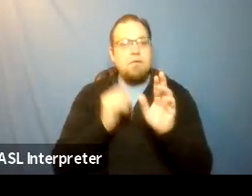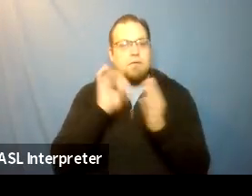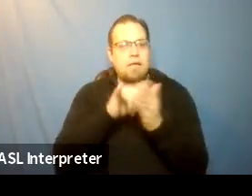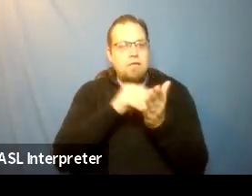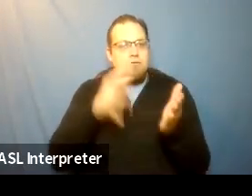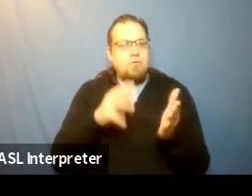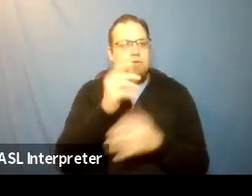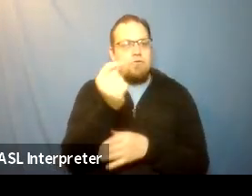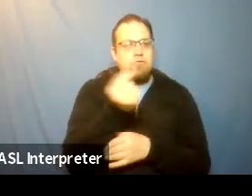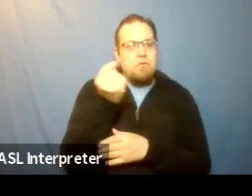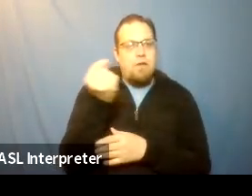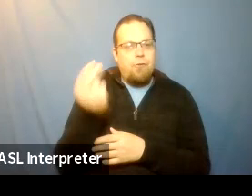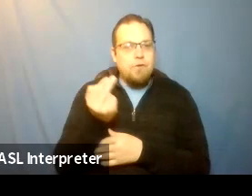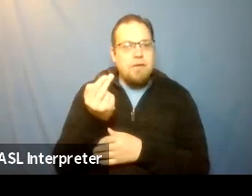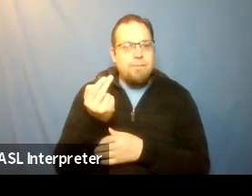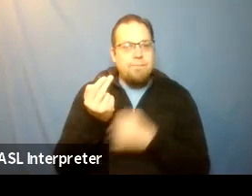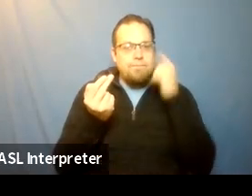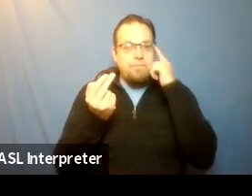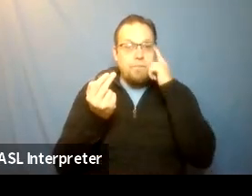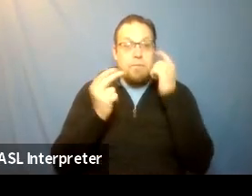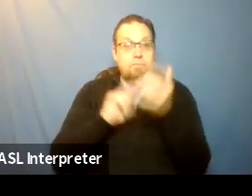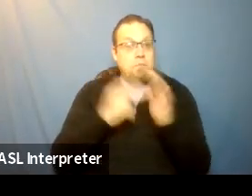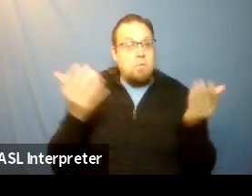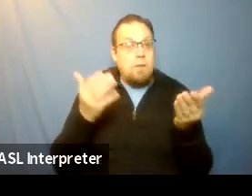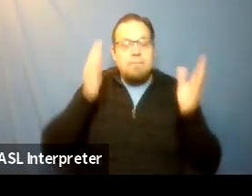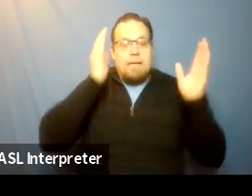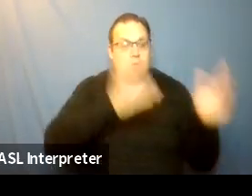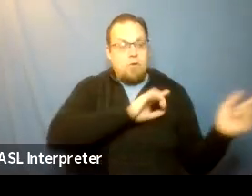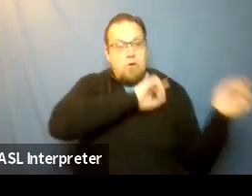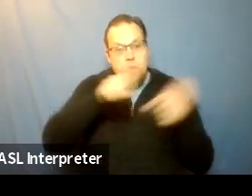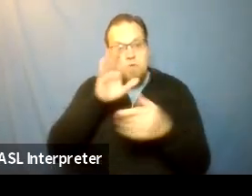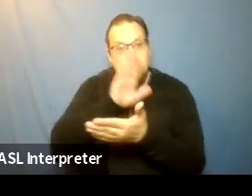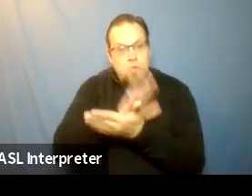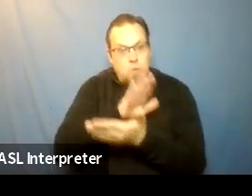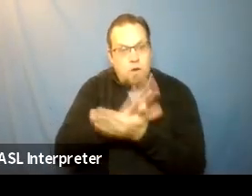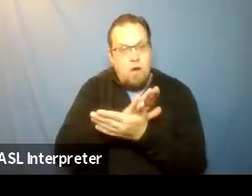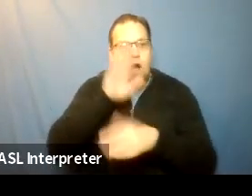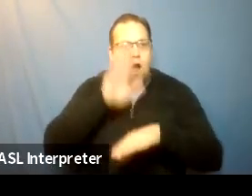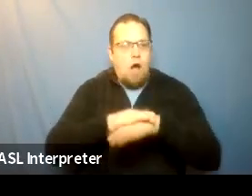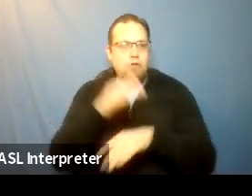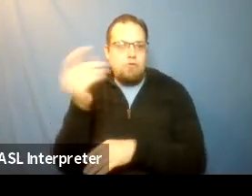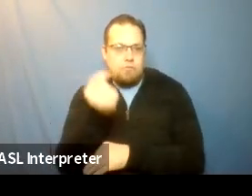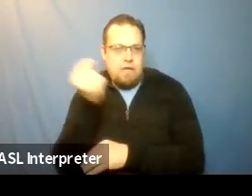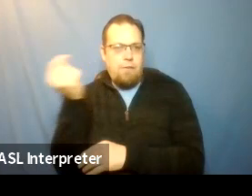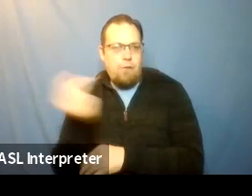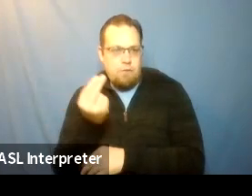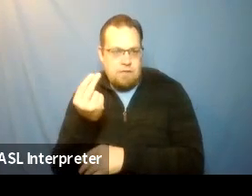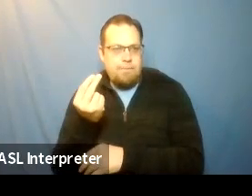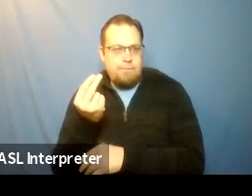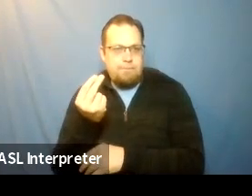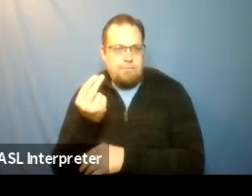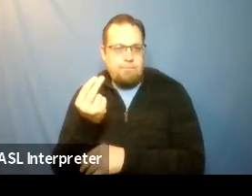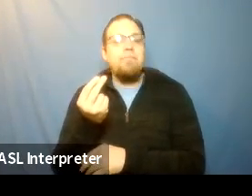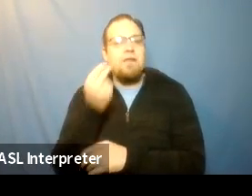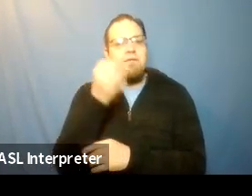Tuesday, Thursday cohort. So that means in-person learning for this student is on those particular days. And